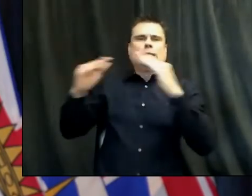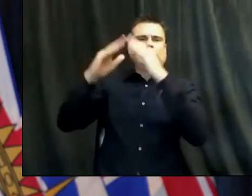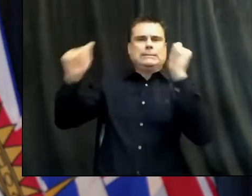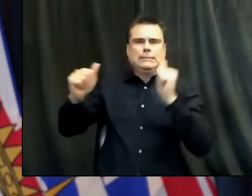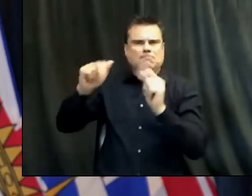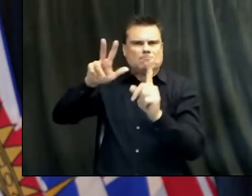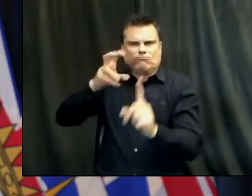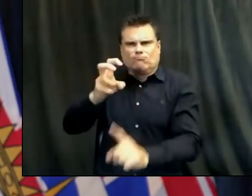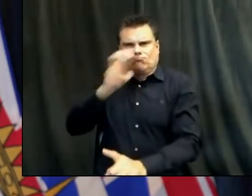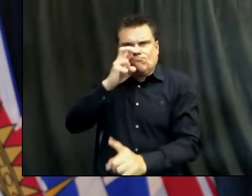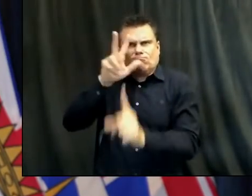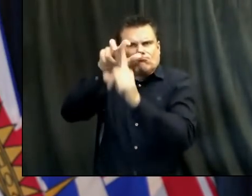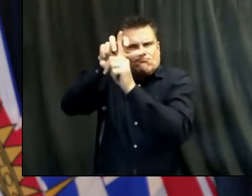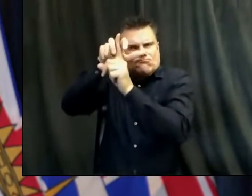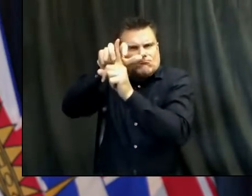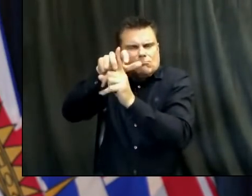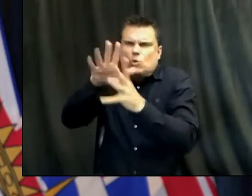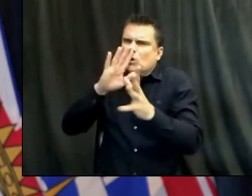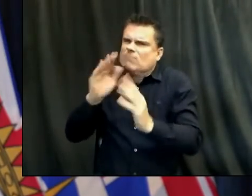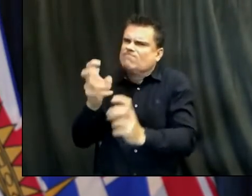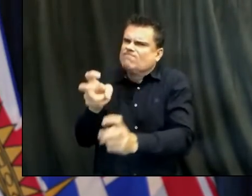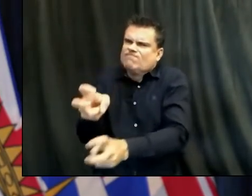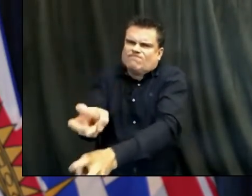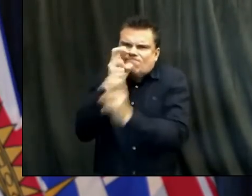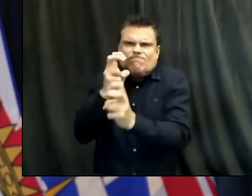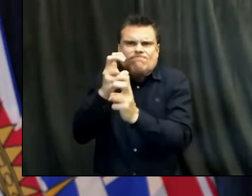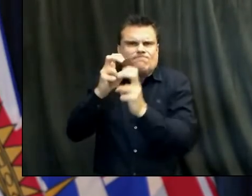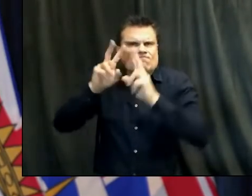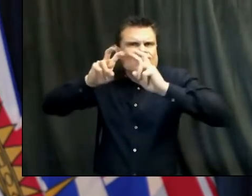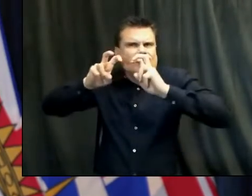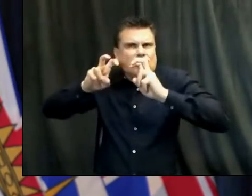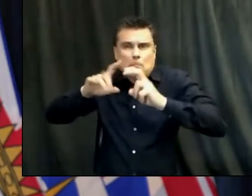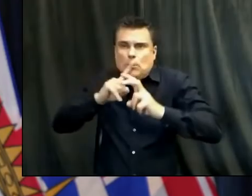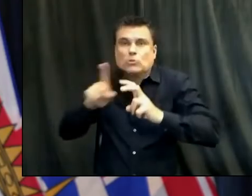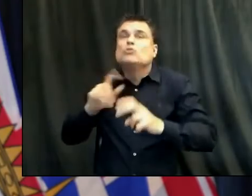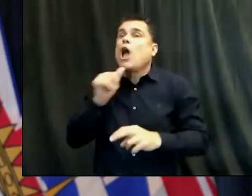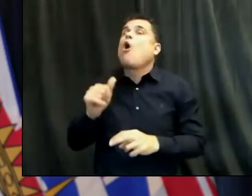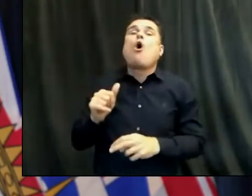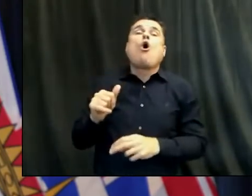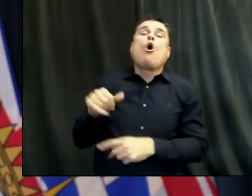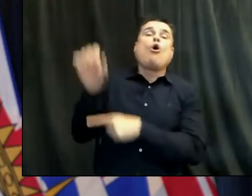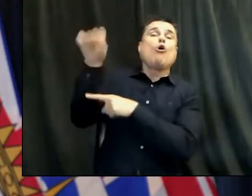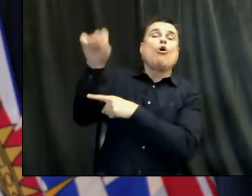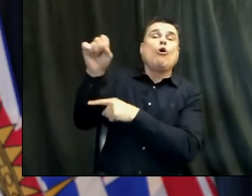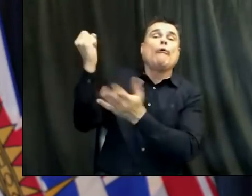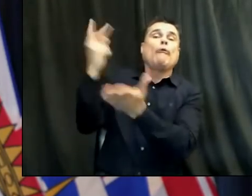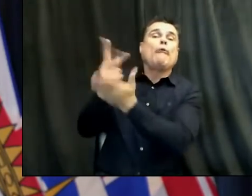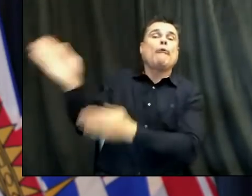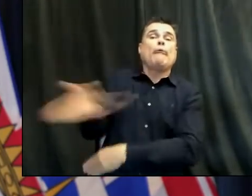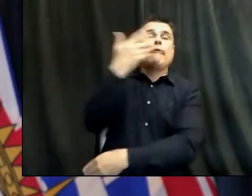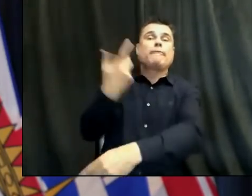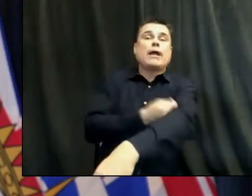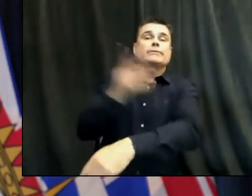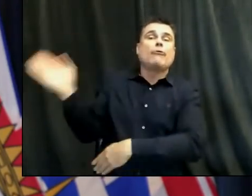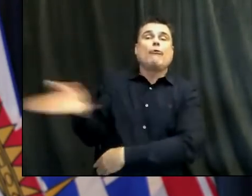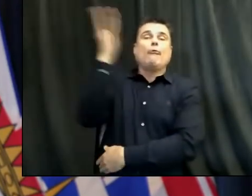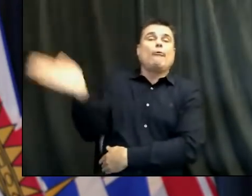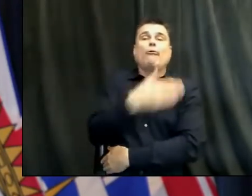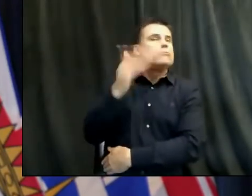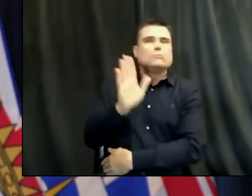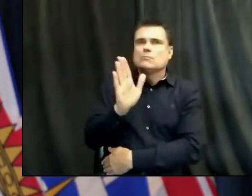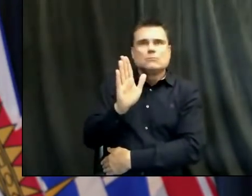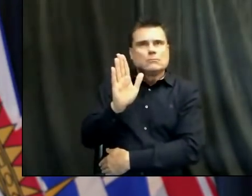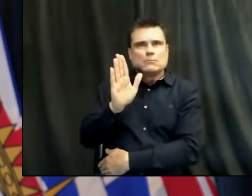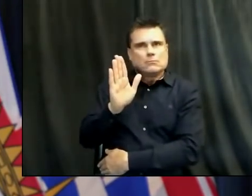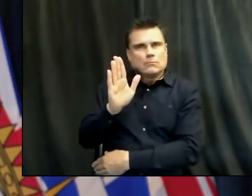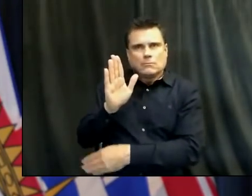with the manufacturers, particularly Pfizer, Moderna, AstraZeneca, and a number of others, to do an ongoing review of the